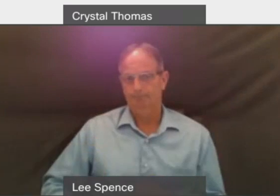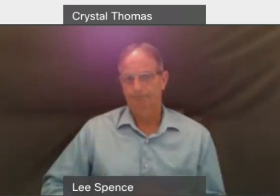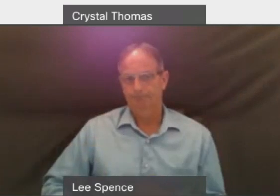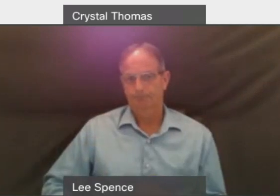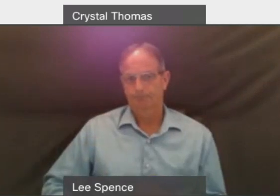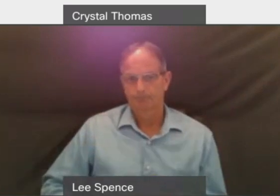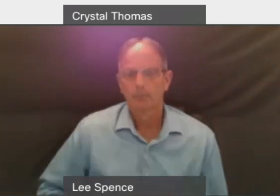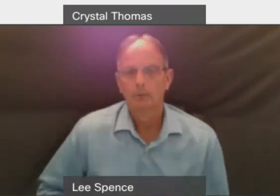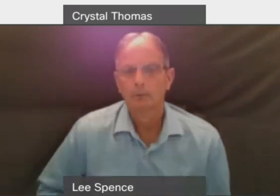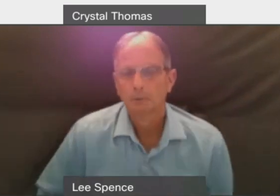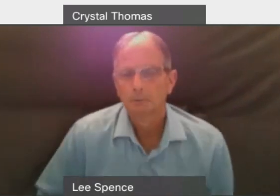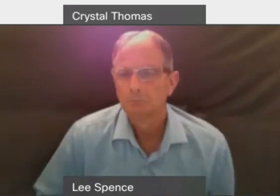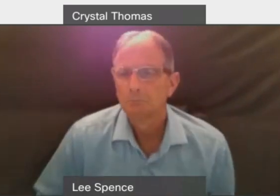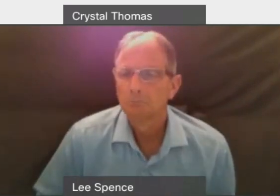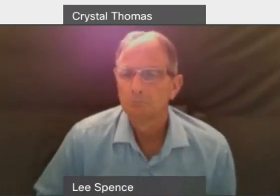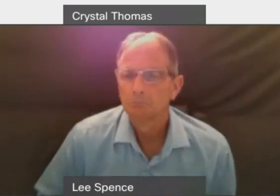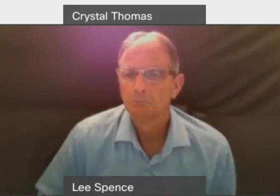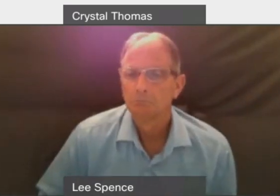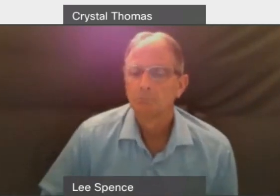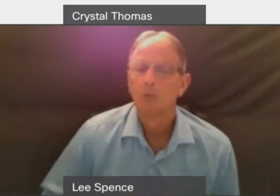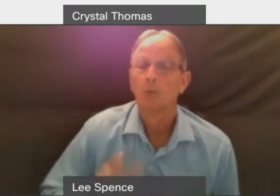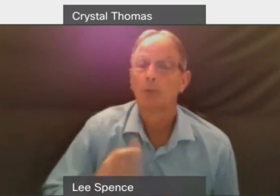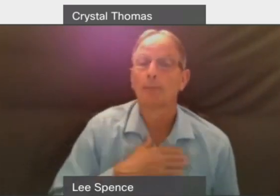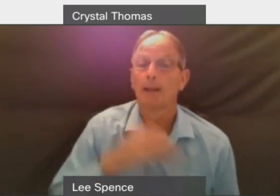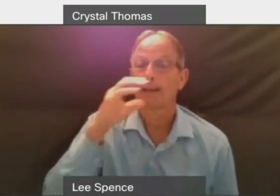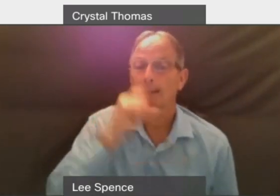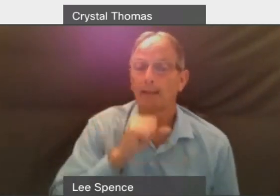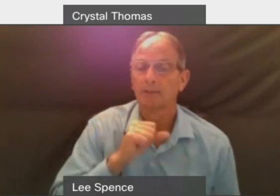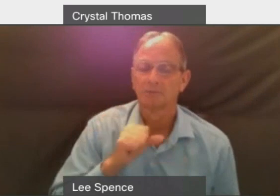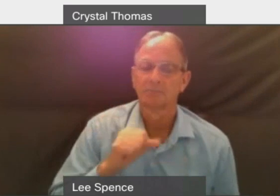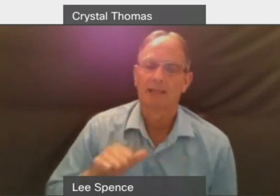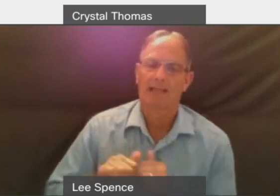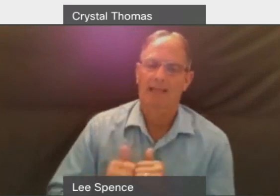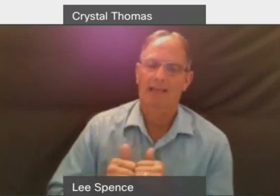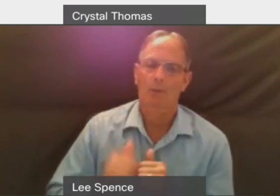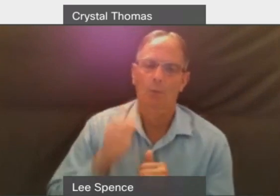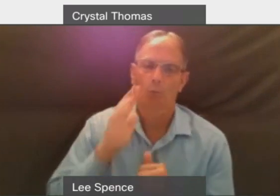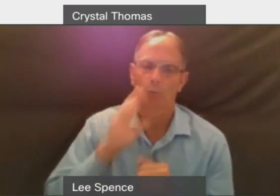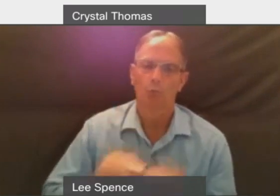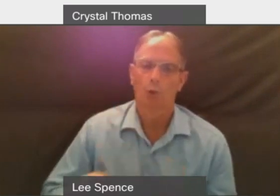it most likely, my guess is that that's the way it would roll out.